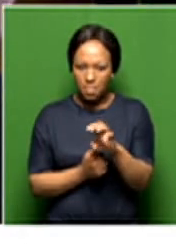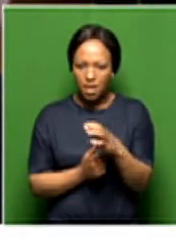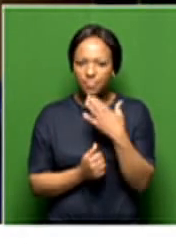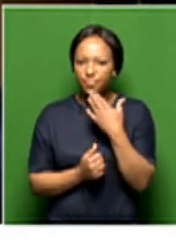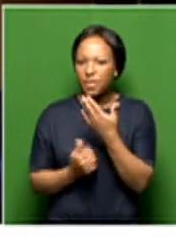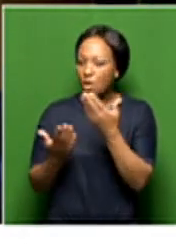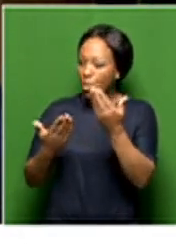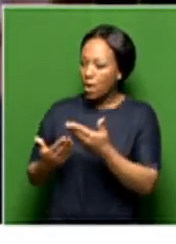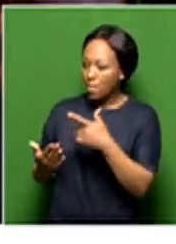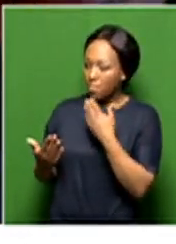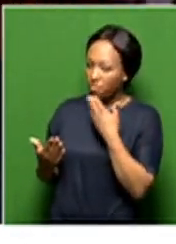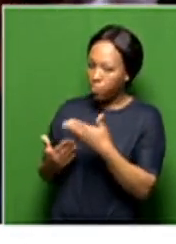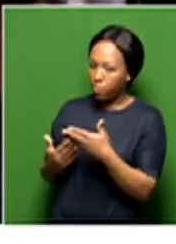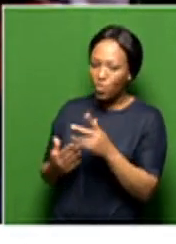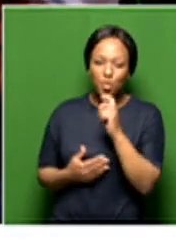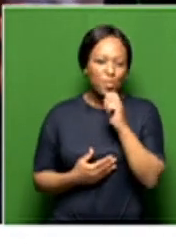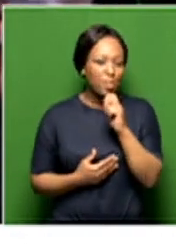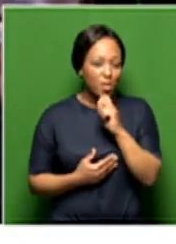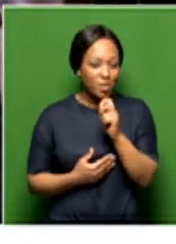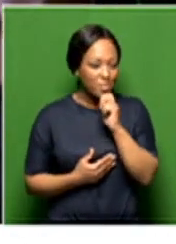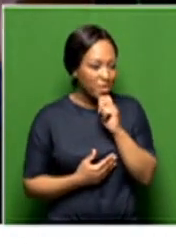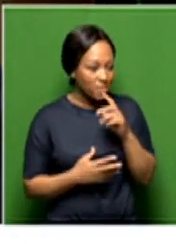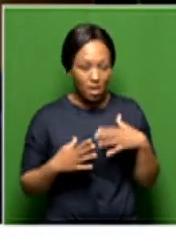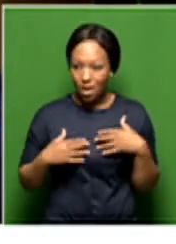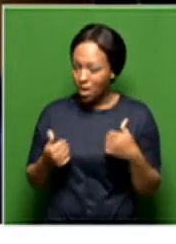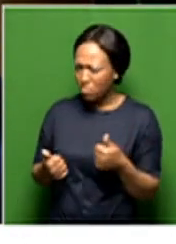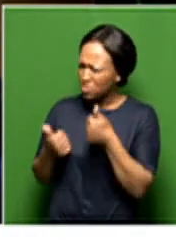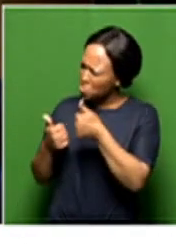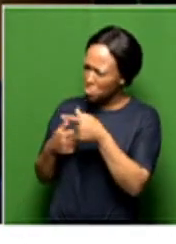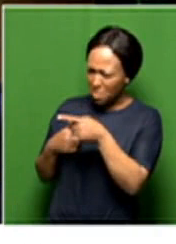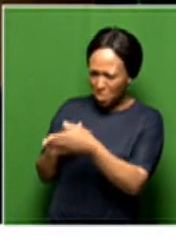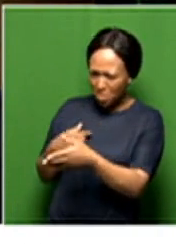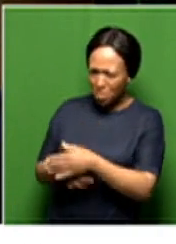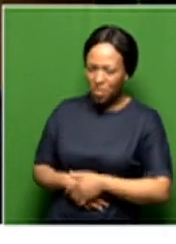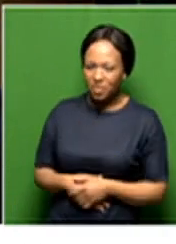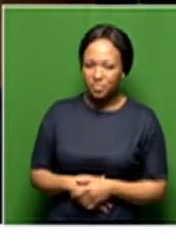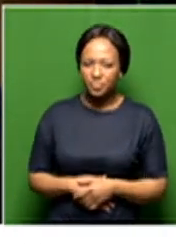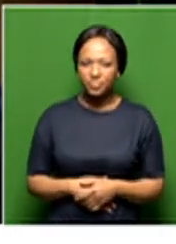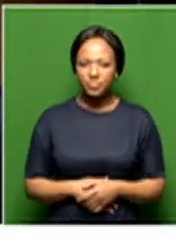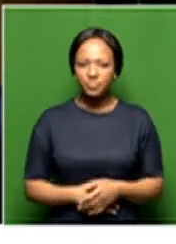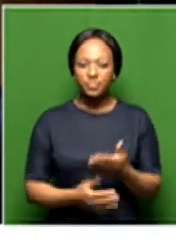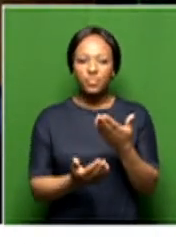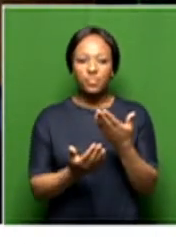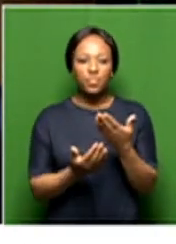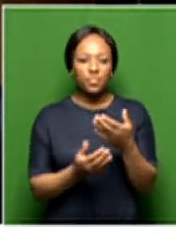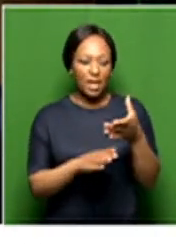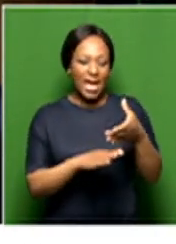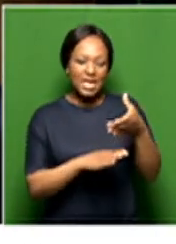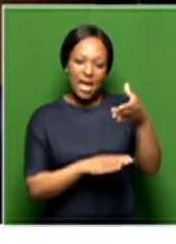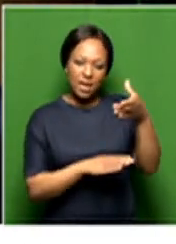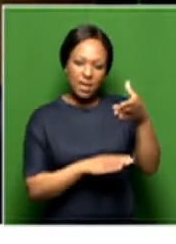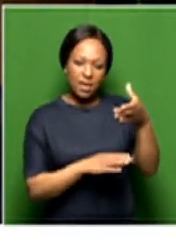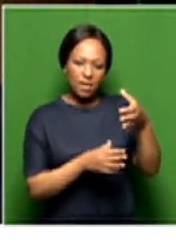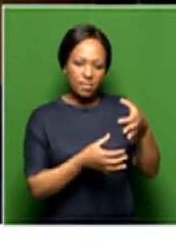Welcome. Good morning. Good morning. How are you? I'm great, man. It's good to have you. Now, Can Do has always played a pivotal role